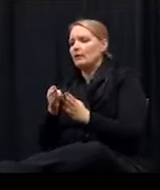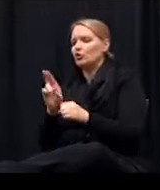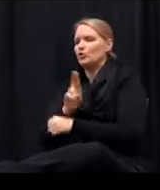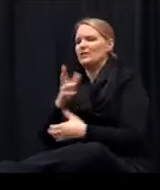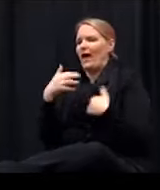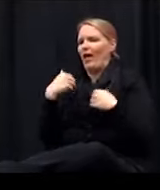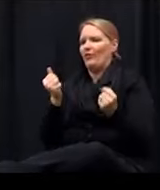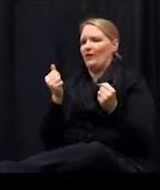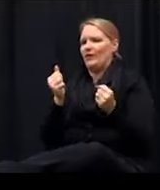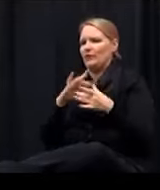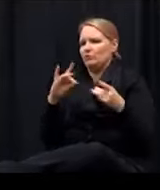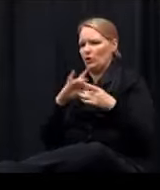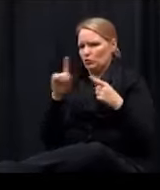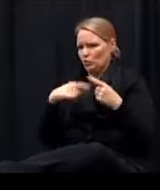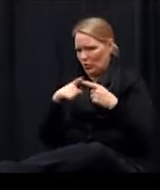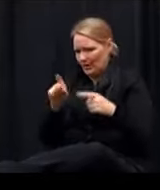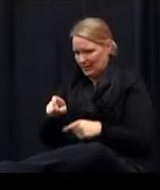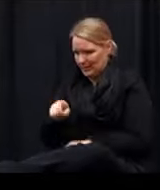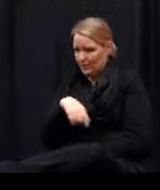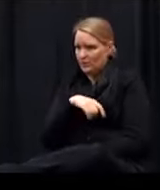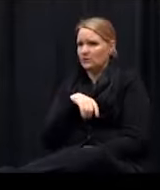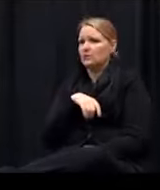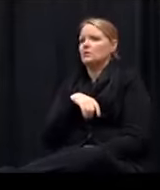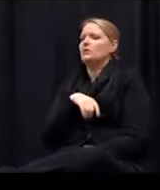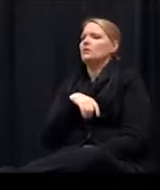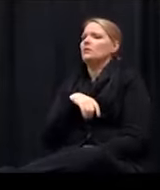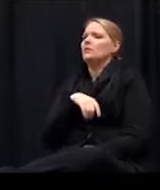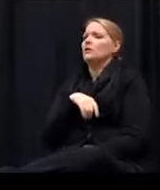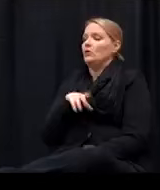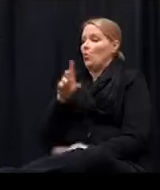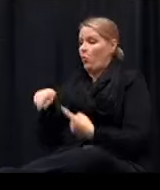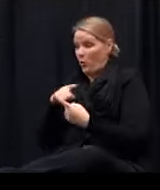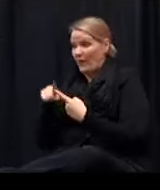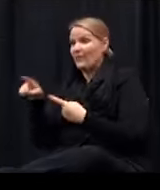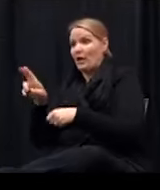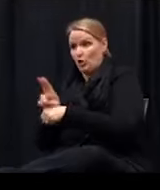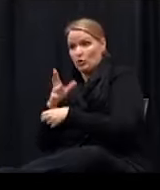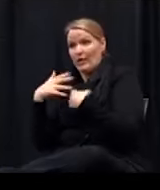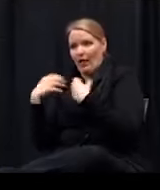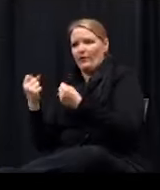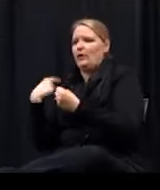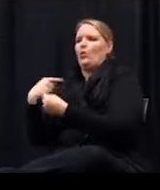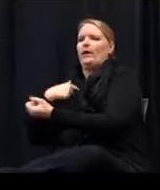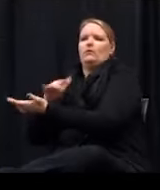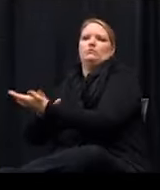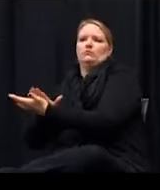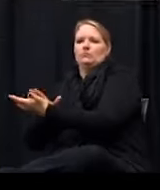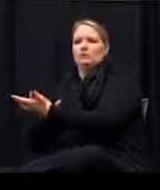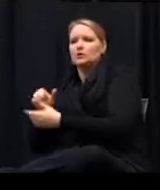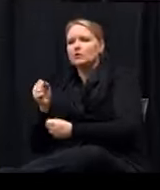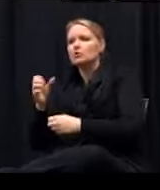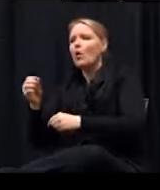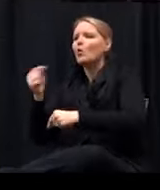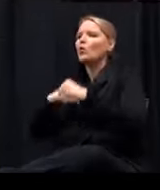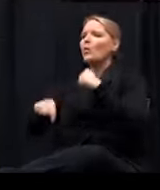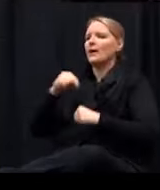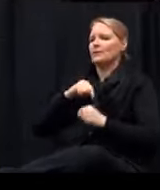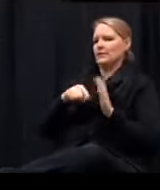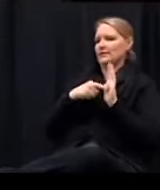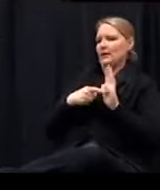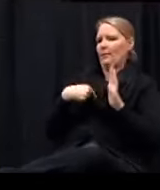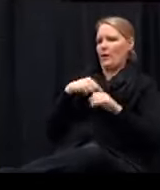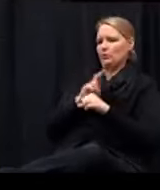of their feelings when needed, and highlighting when children are using healthy forms of expression. So going back to the example I was